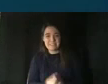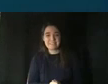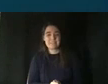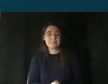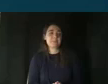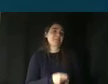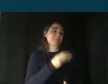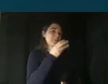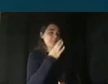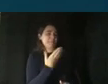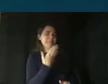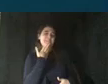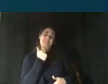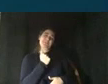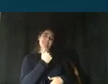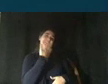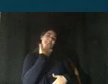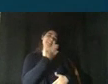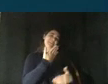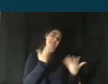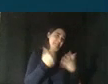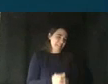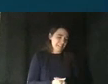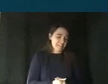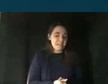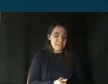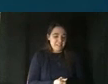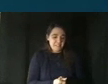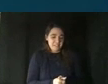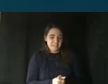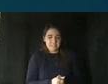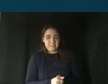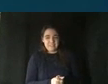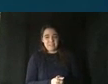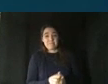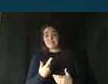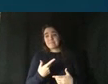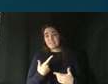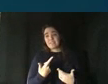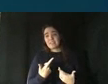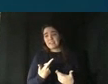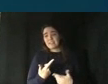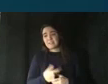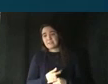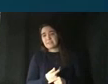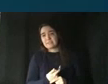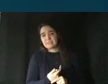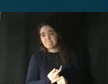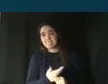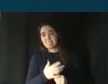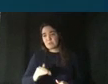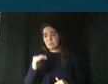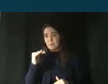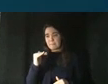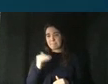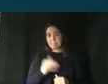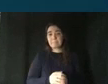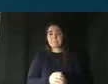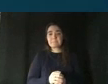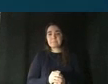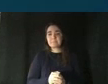but thank you. But like, I look at something like the Washington Redskins, you know, so I grew up DC area. We